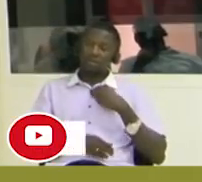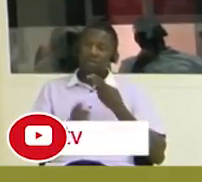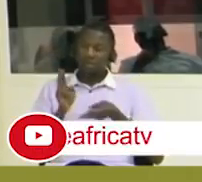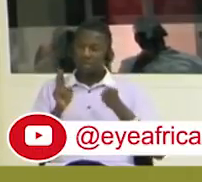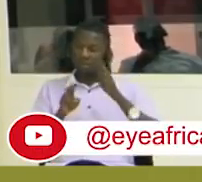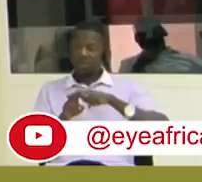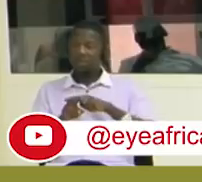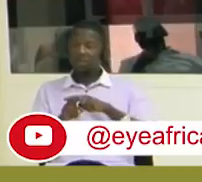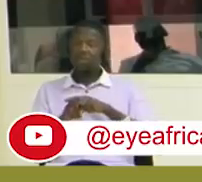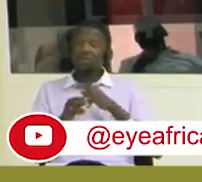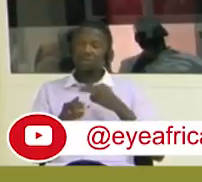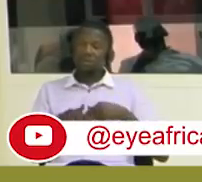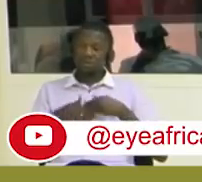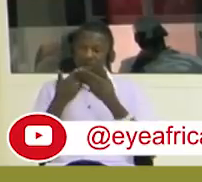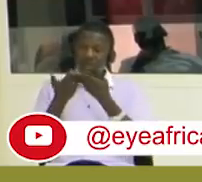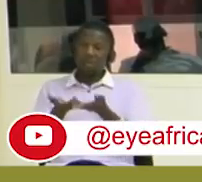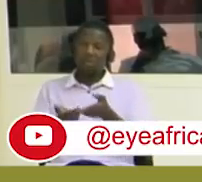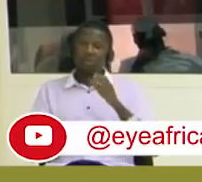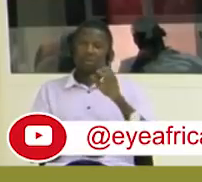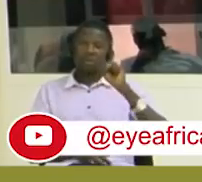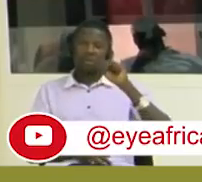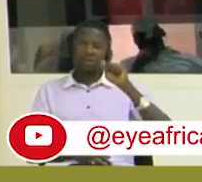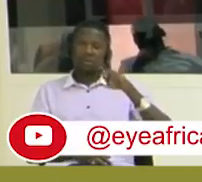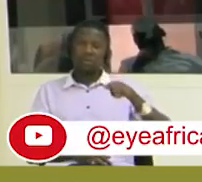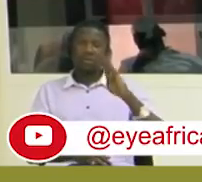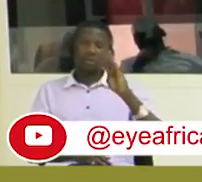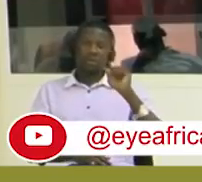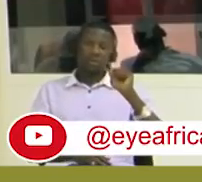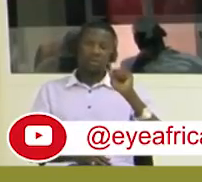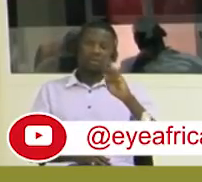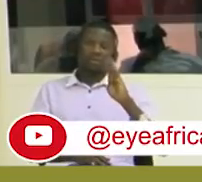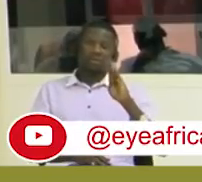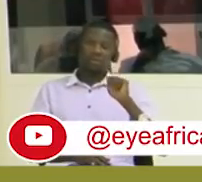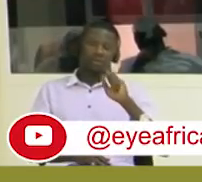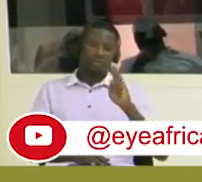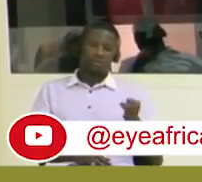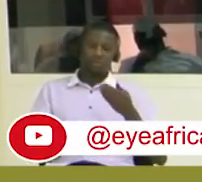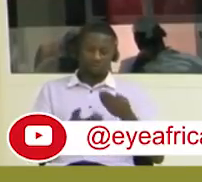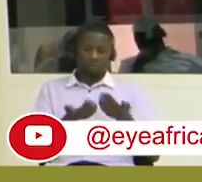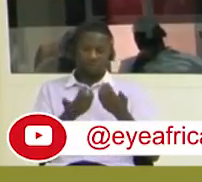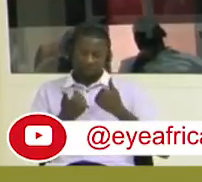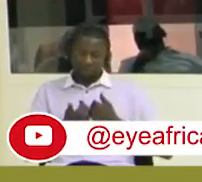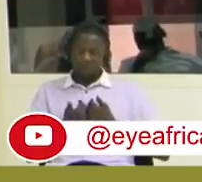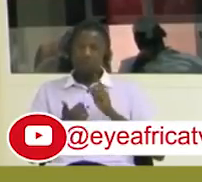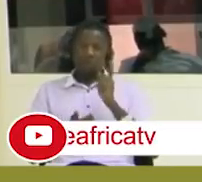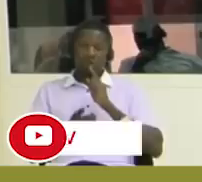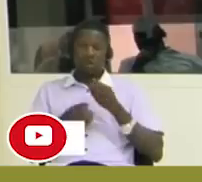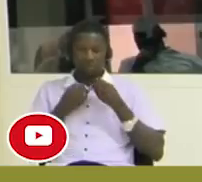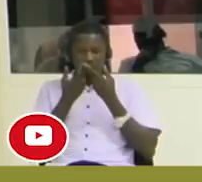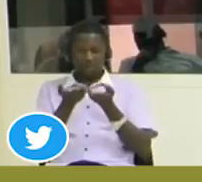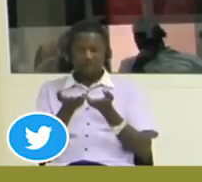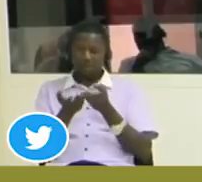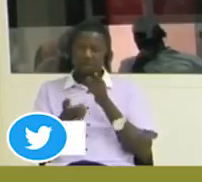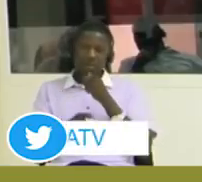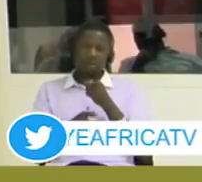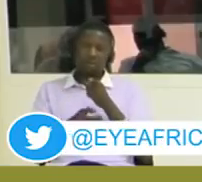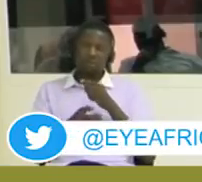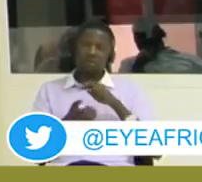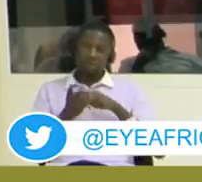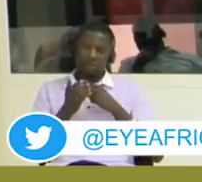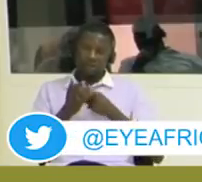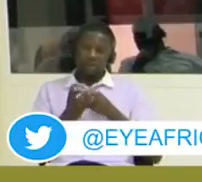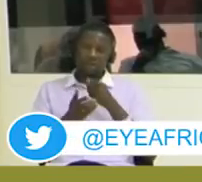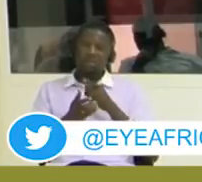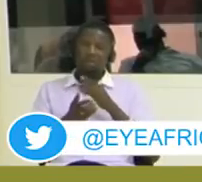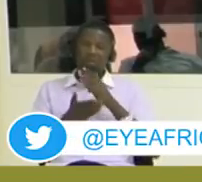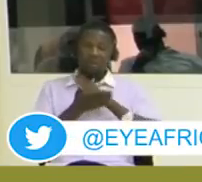report that Sambaba gave me. But what I can tell you is that apart